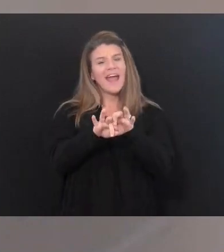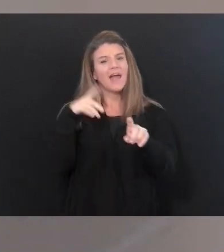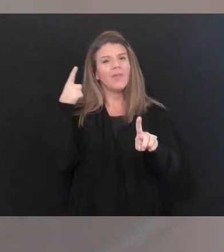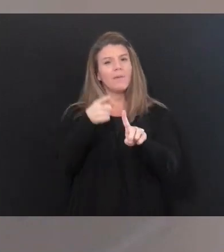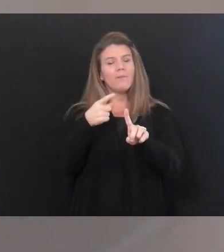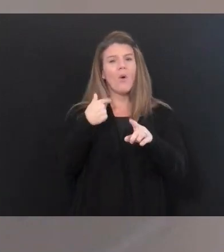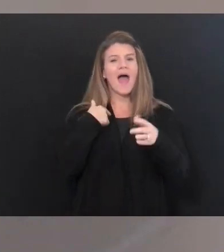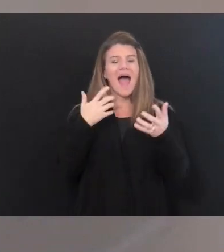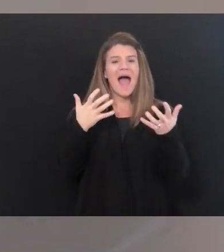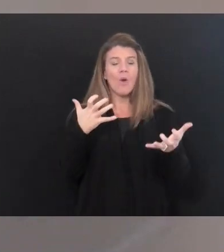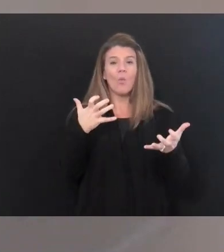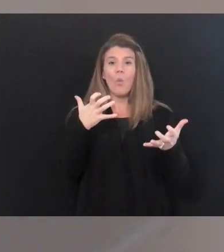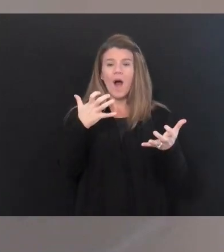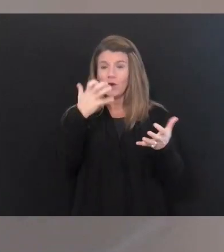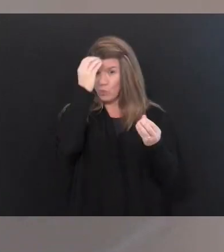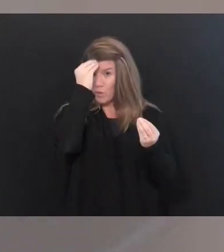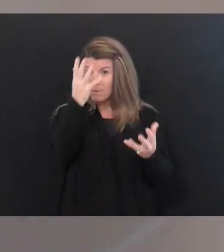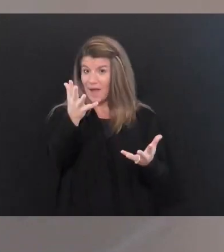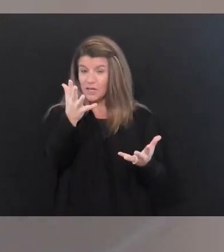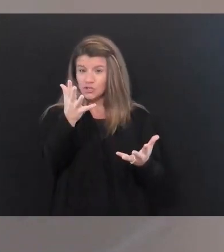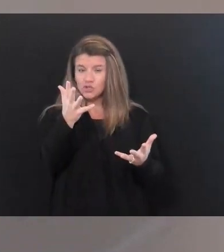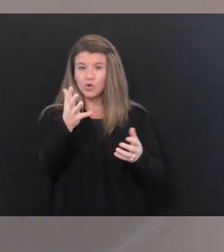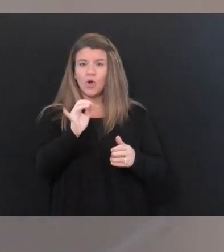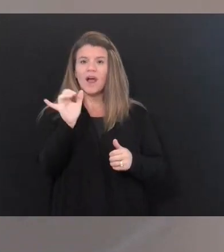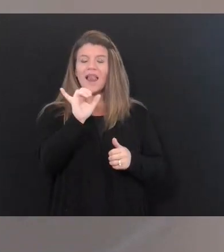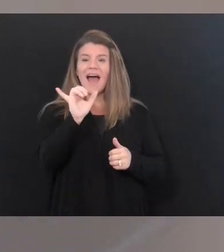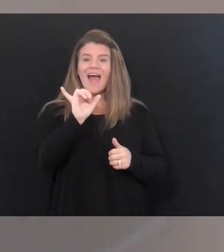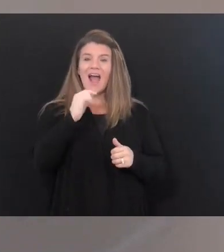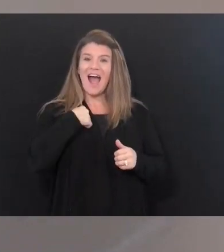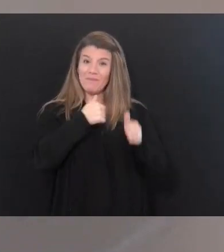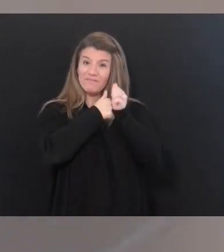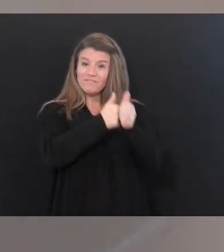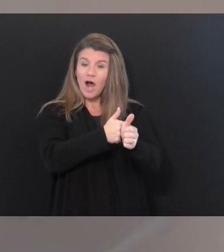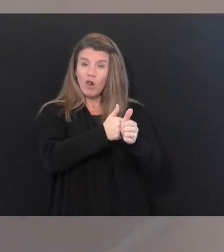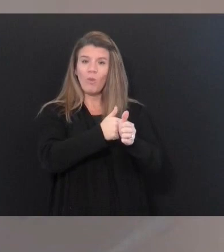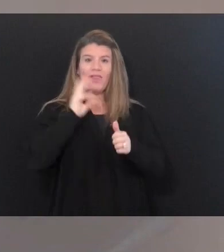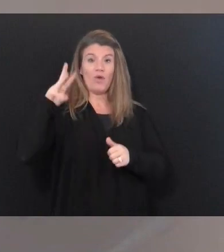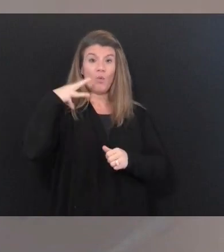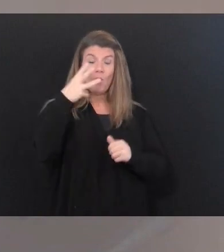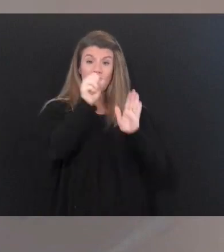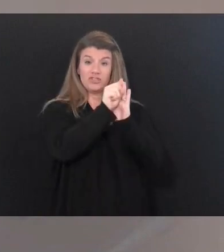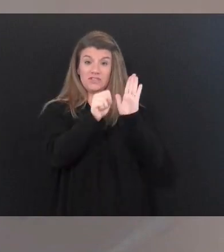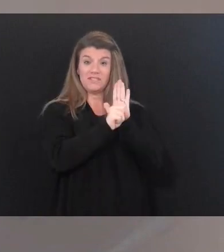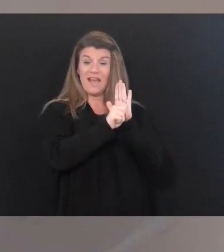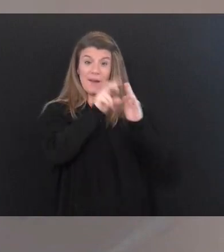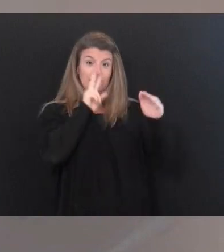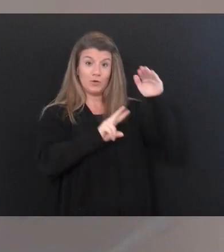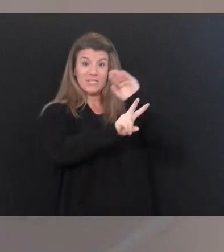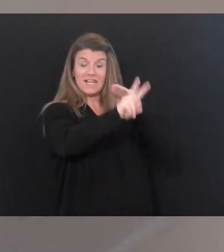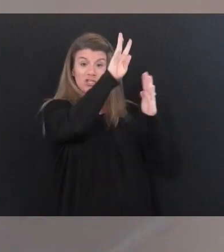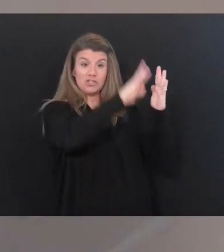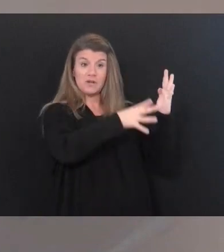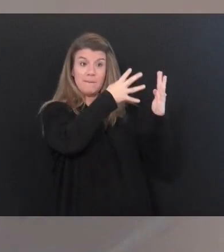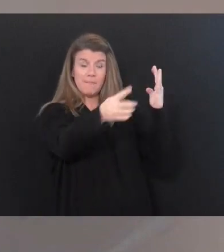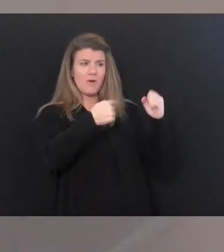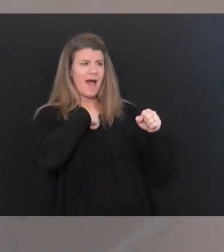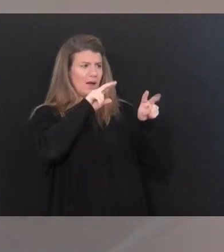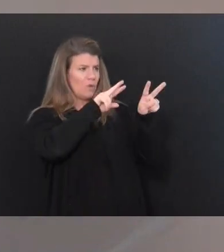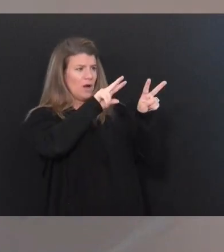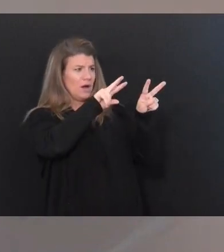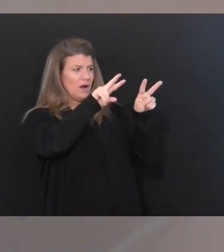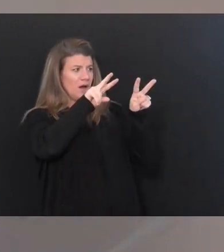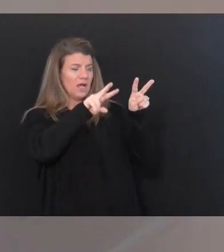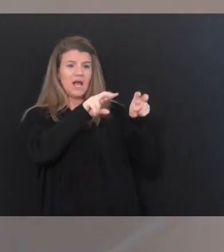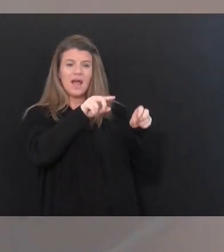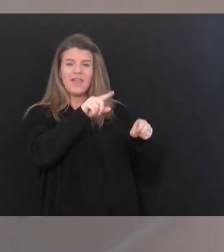make, just like the prediction model from Washington State that we sort of followed and saw that it was dynamic